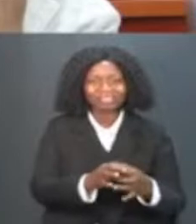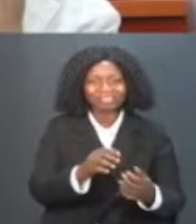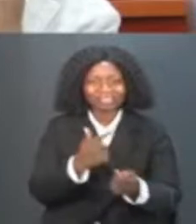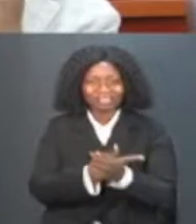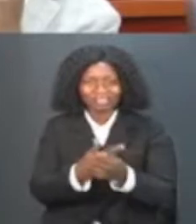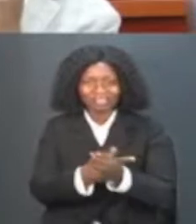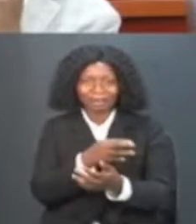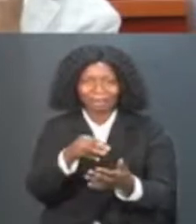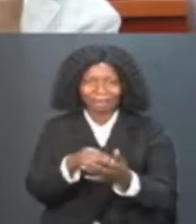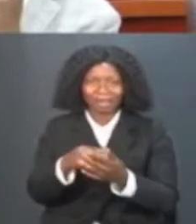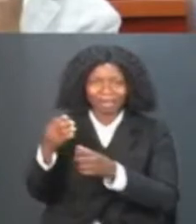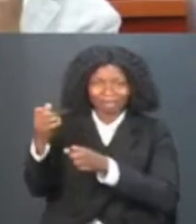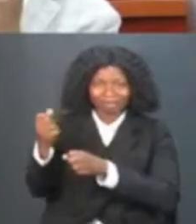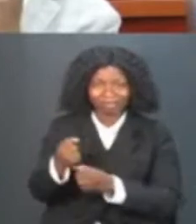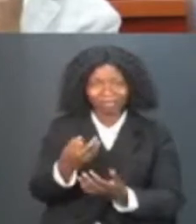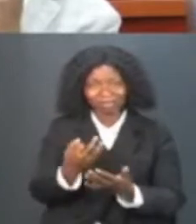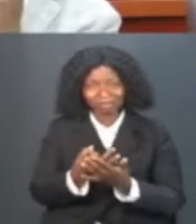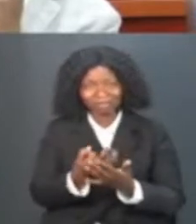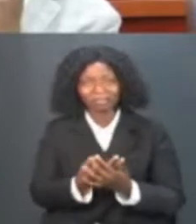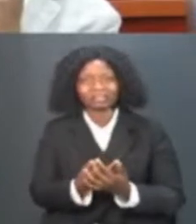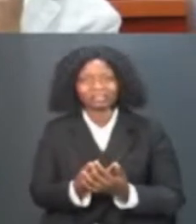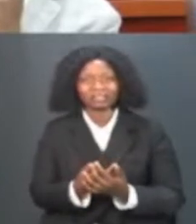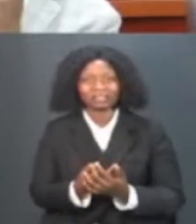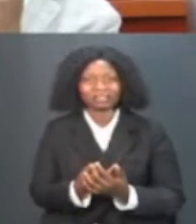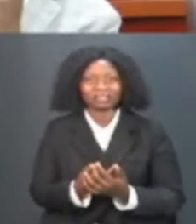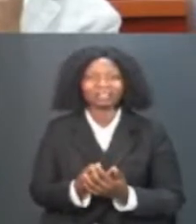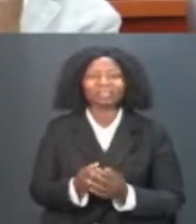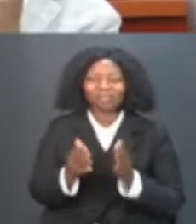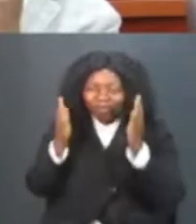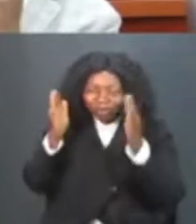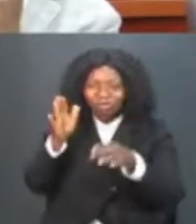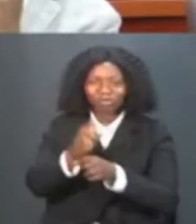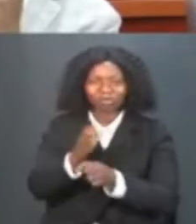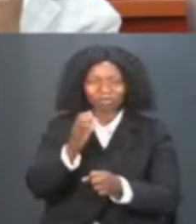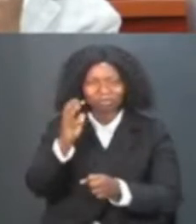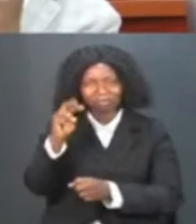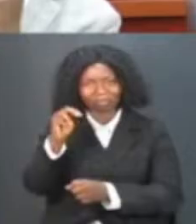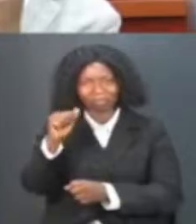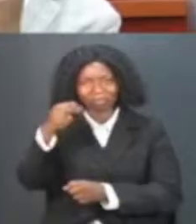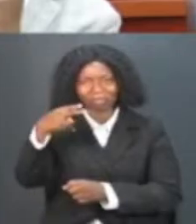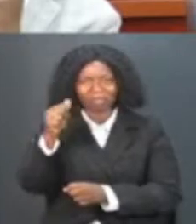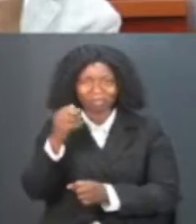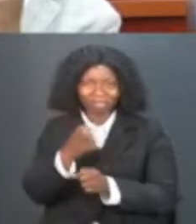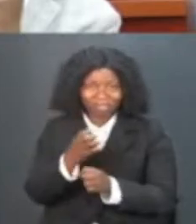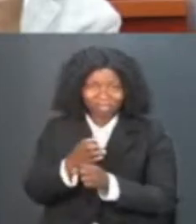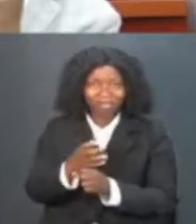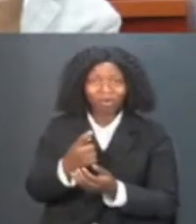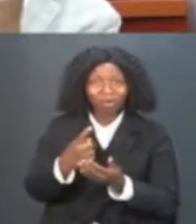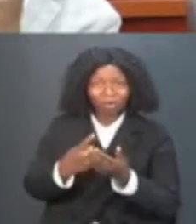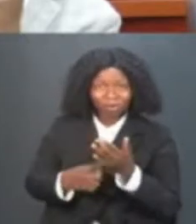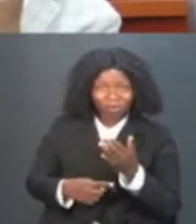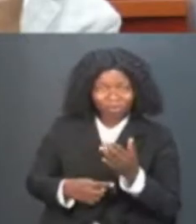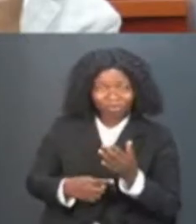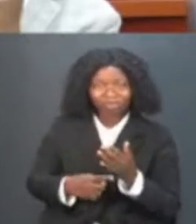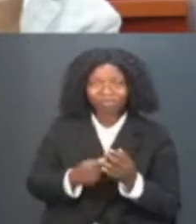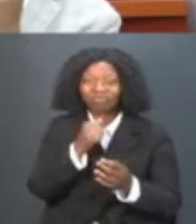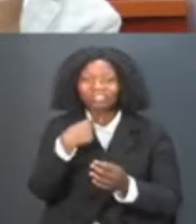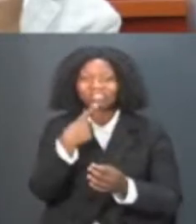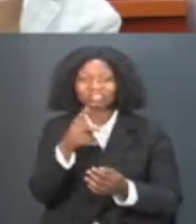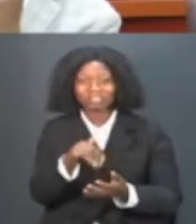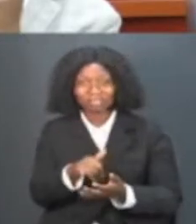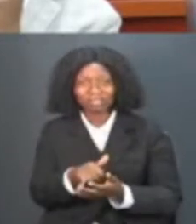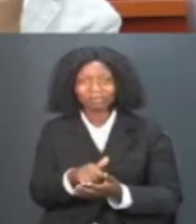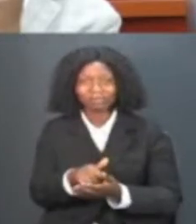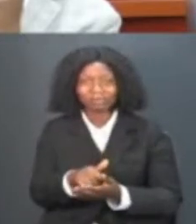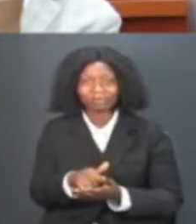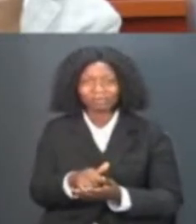to talk about propagating the Mahama care. But right, Honorable Speaker, what we have also fallen short of